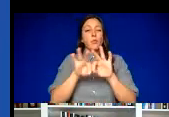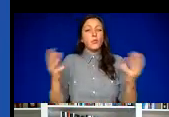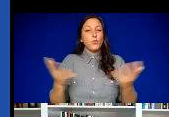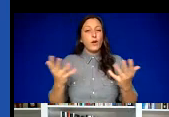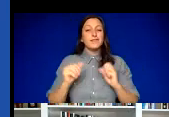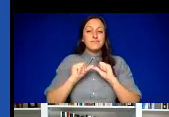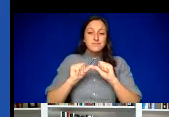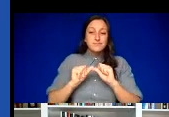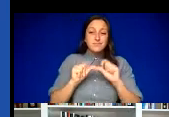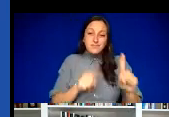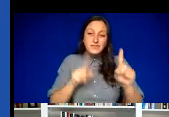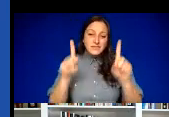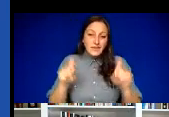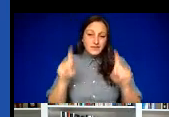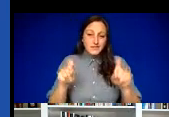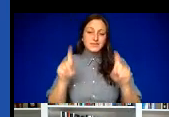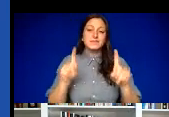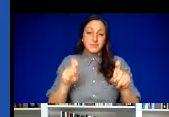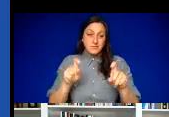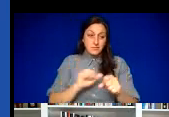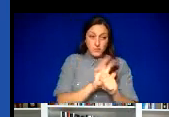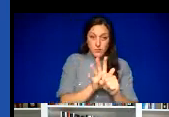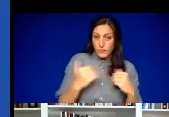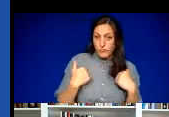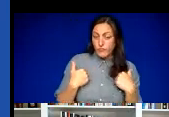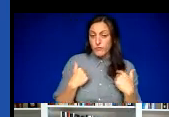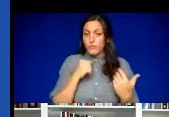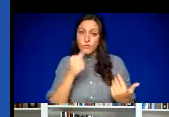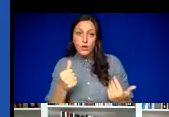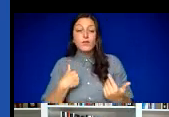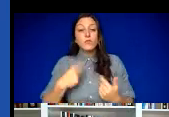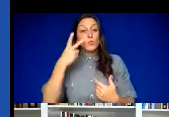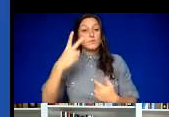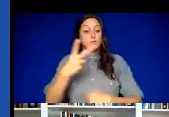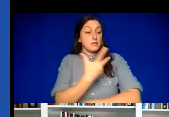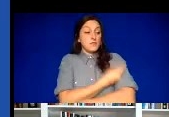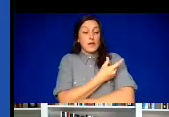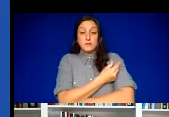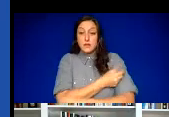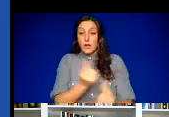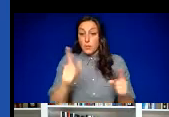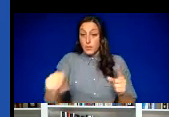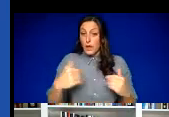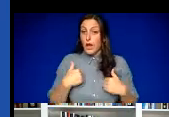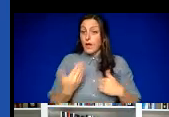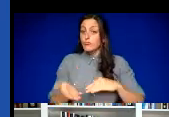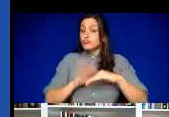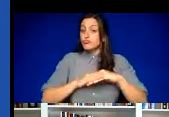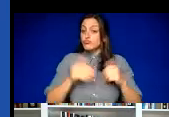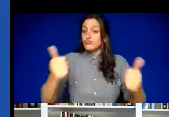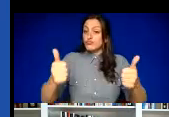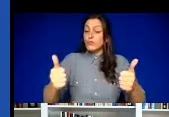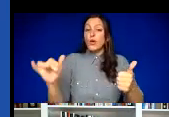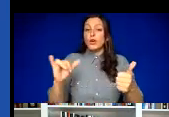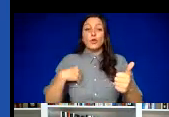testing. And, you know, as we've seen vaccine rates go up, in some areas, we've started to see testing numbers